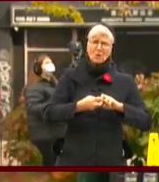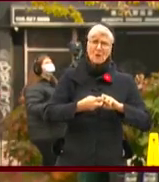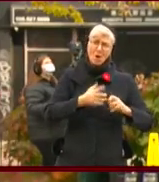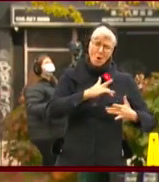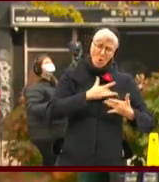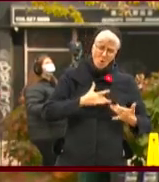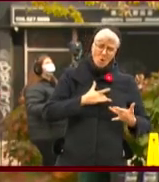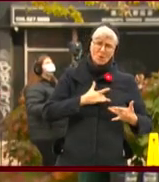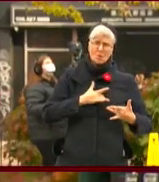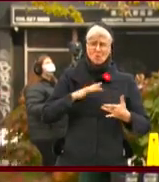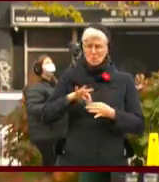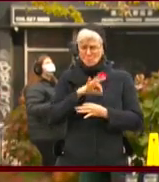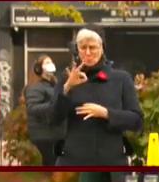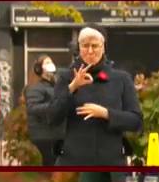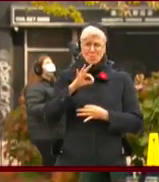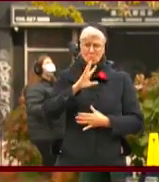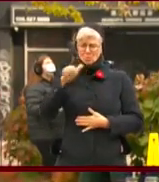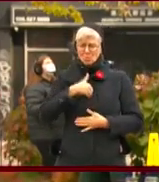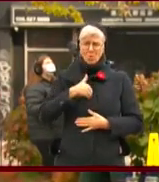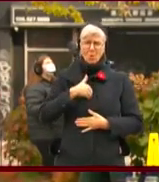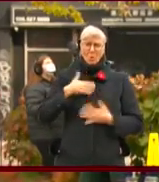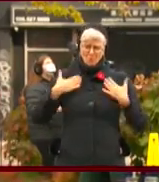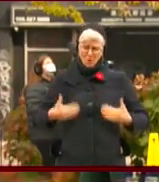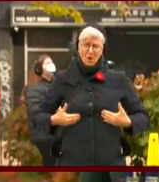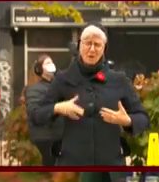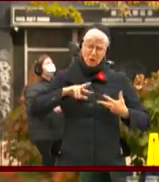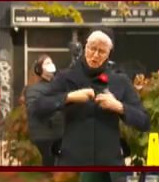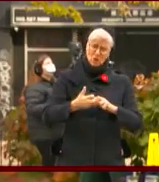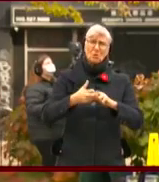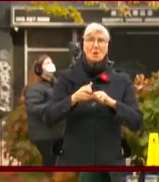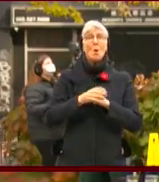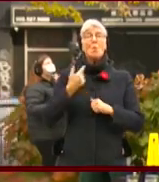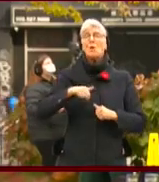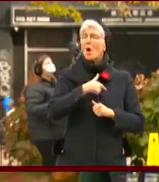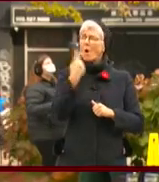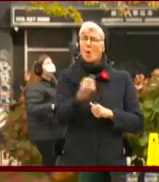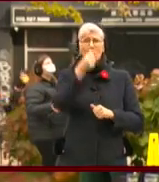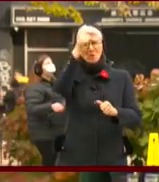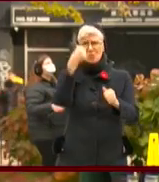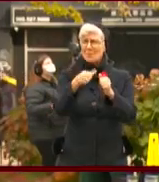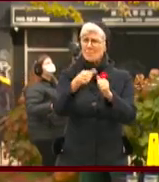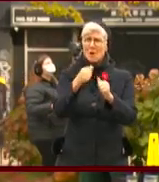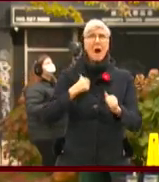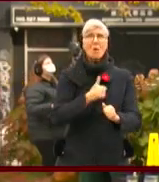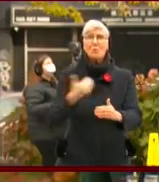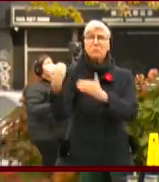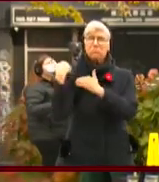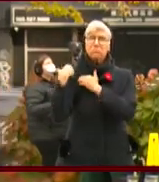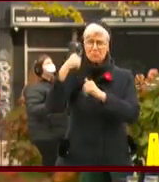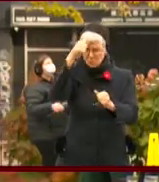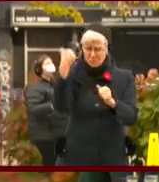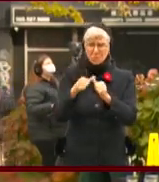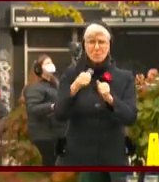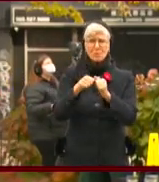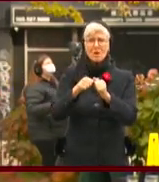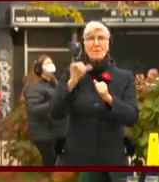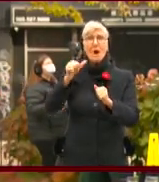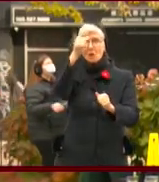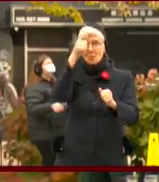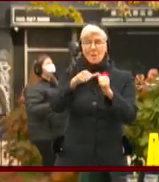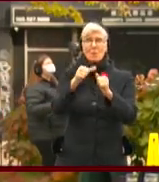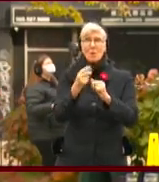soul. We will never shy away from the duty to remember, because this is the place from which we draw strength